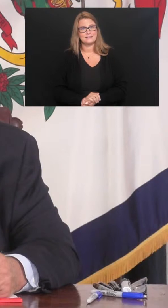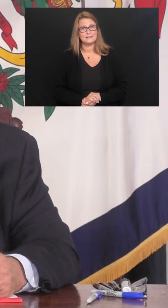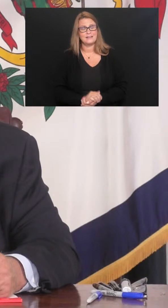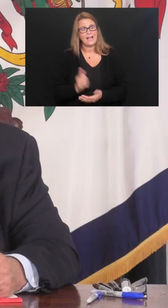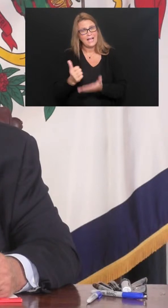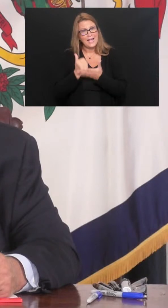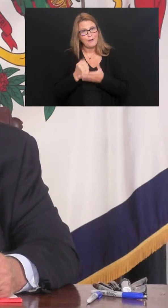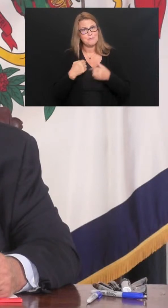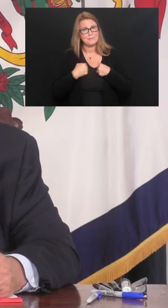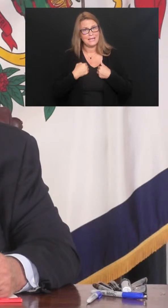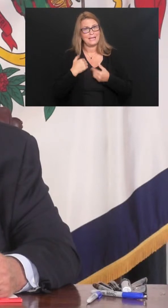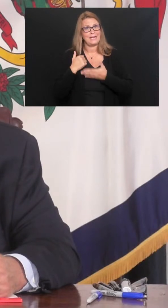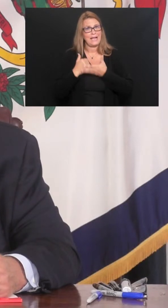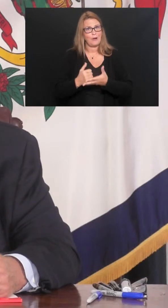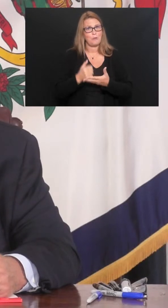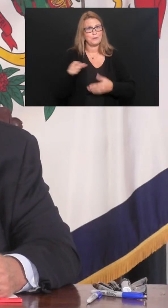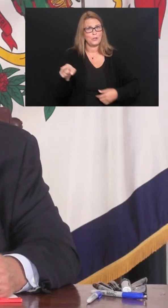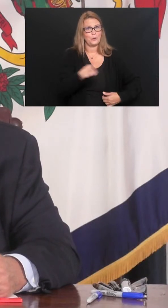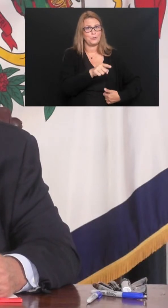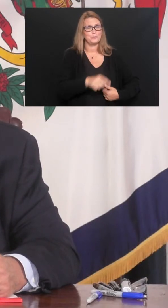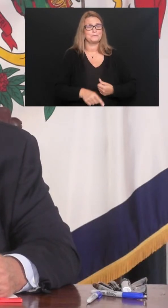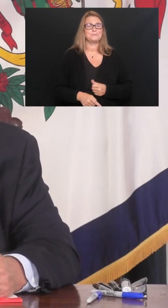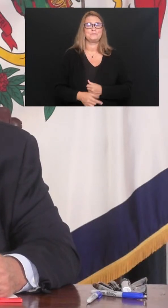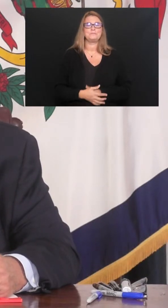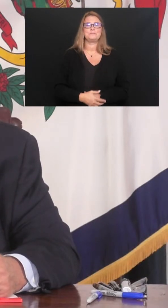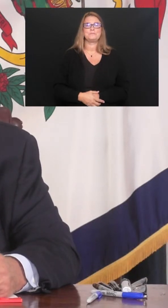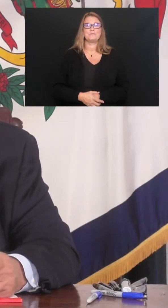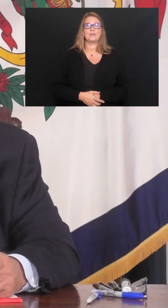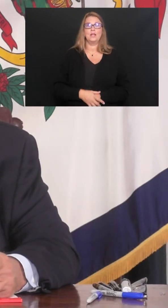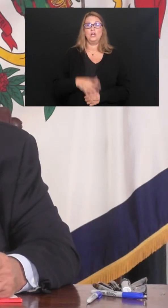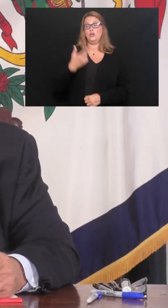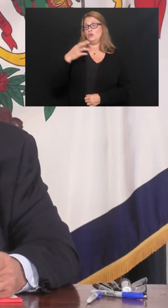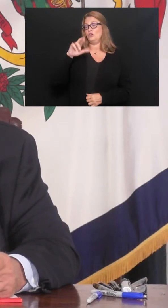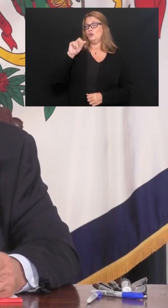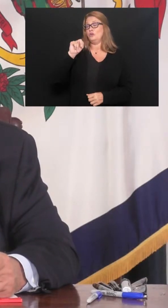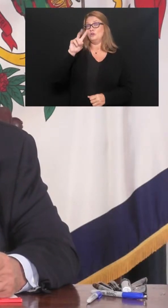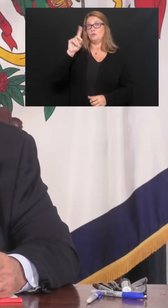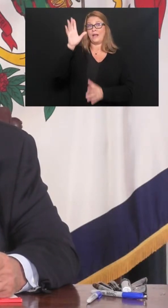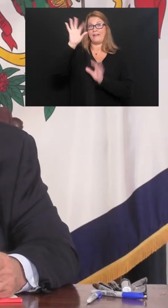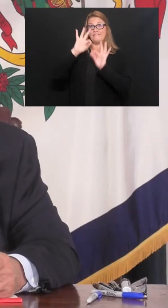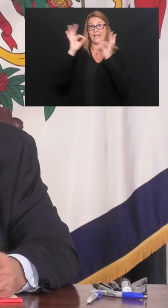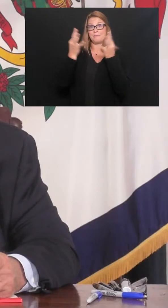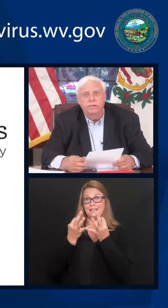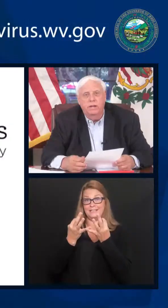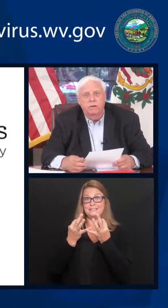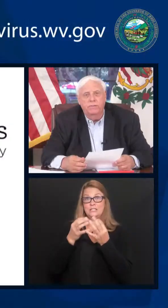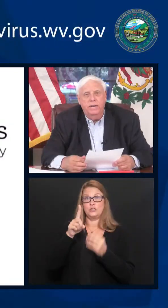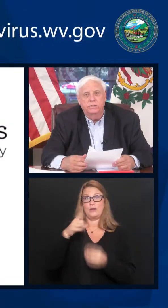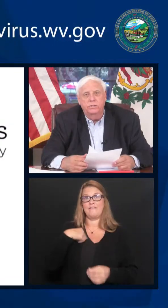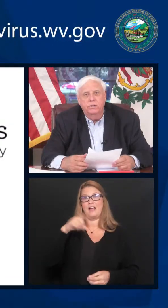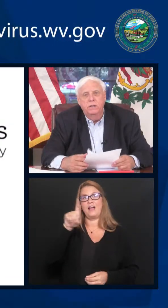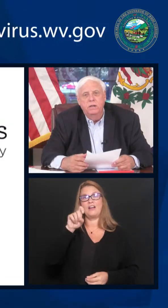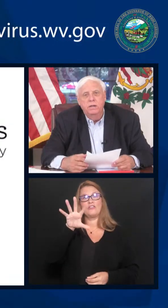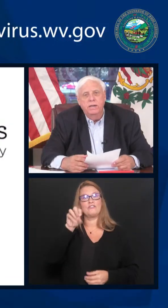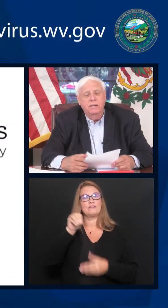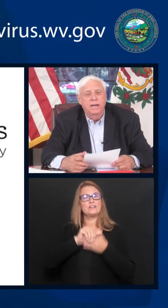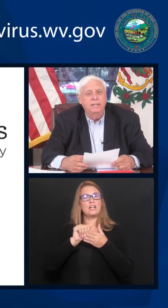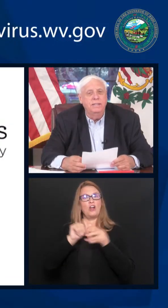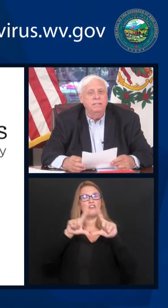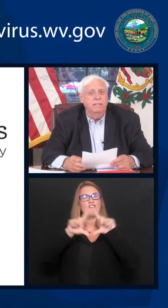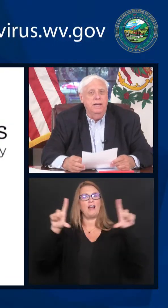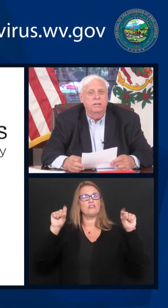get them vaccinated. Remember, our grand families, remember you've got that $150 voucher. You